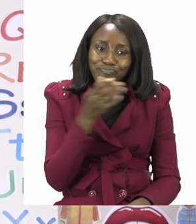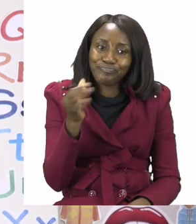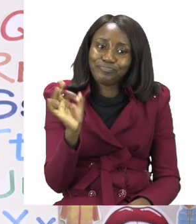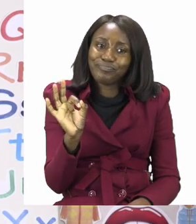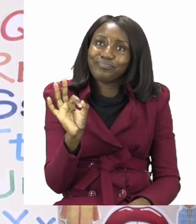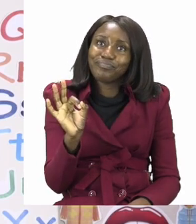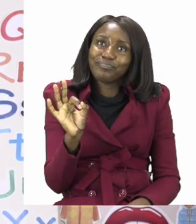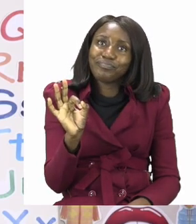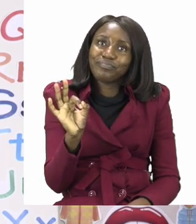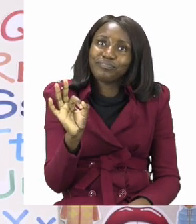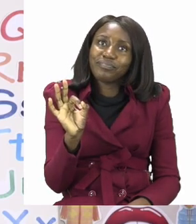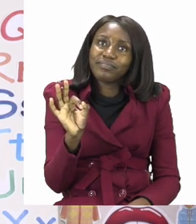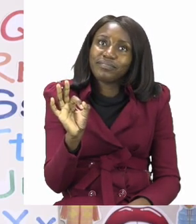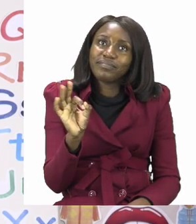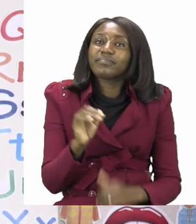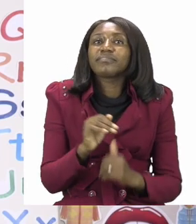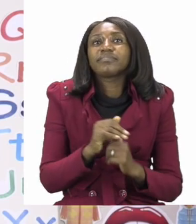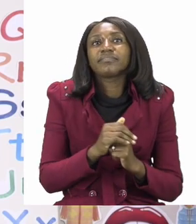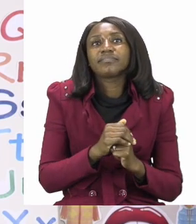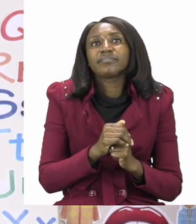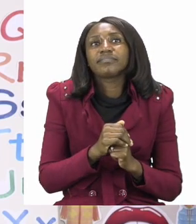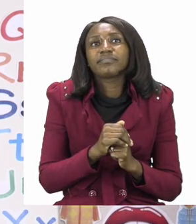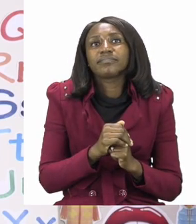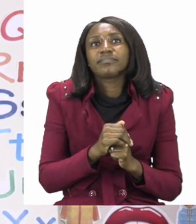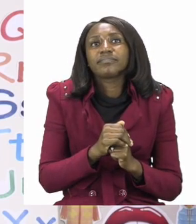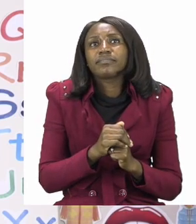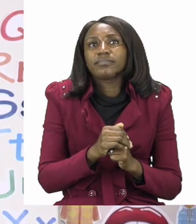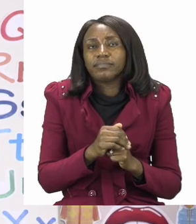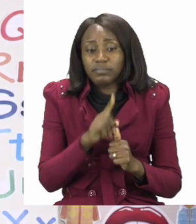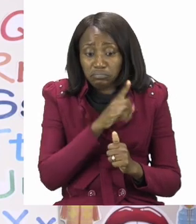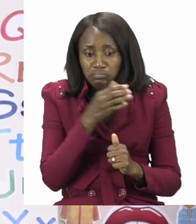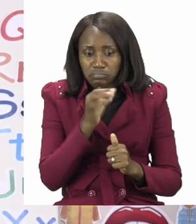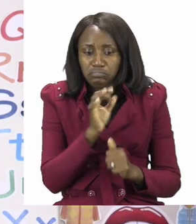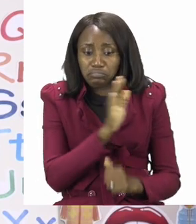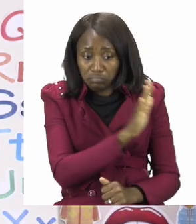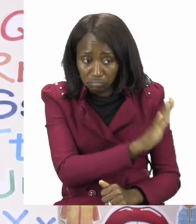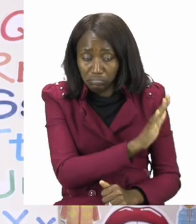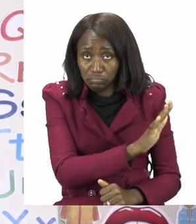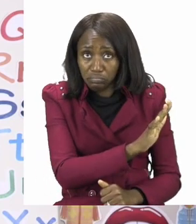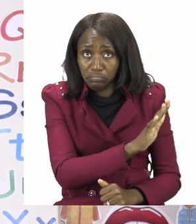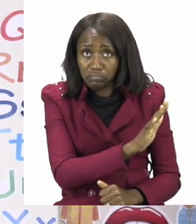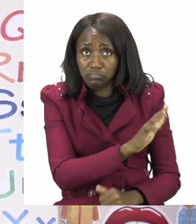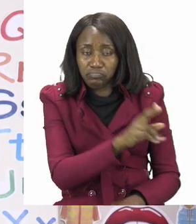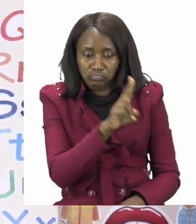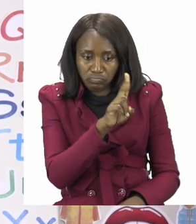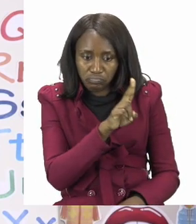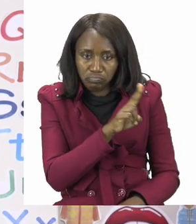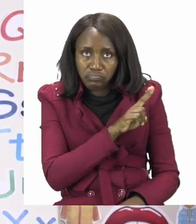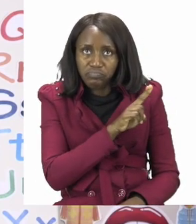19. Then we say 19 is already there,